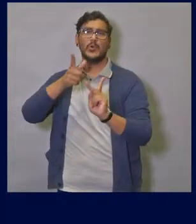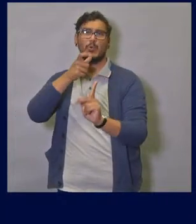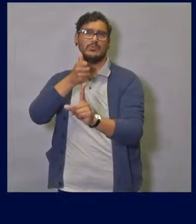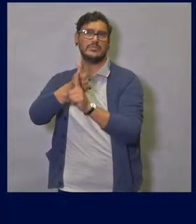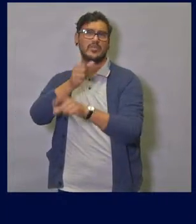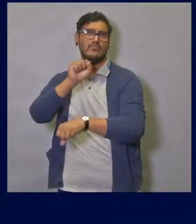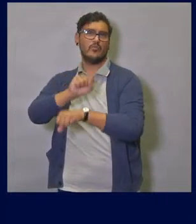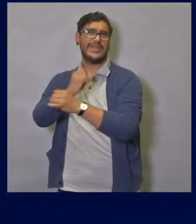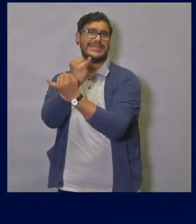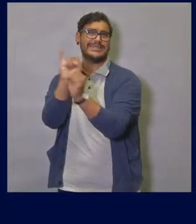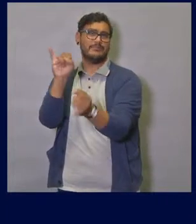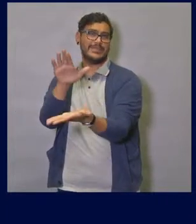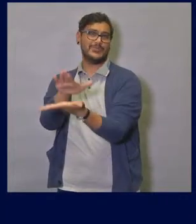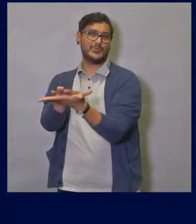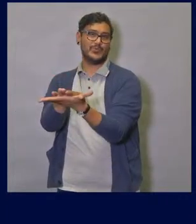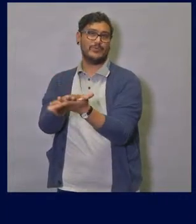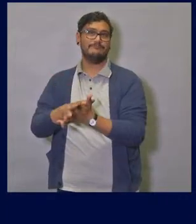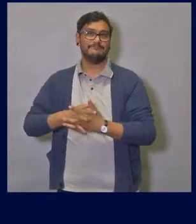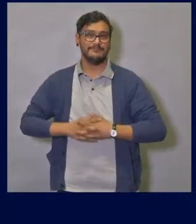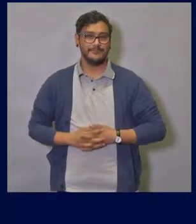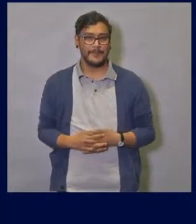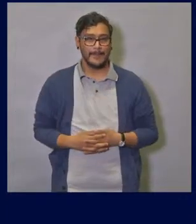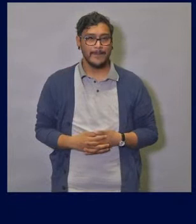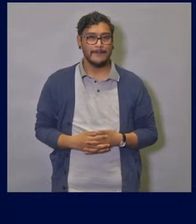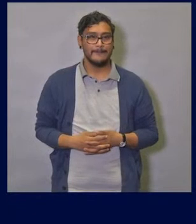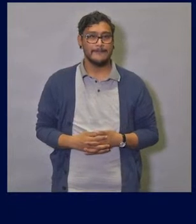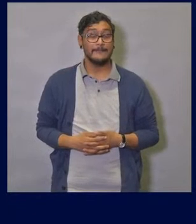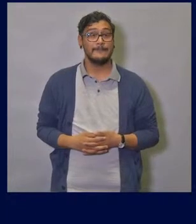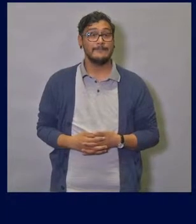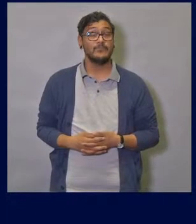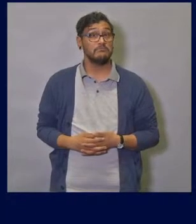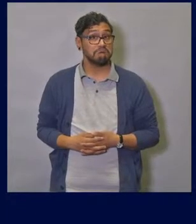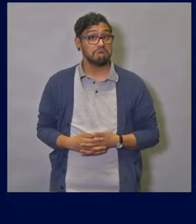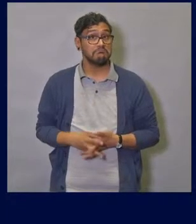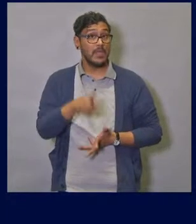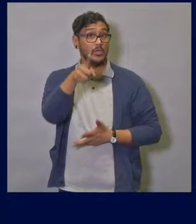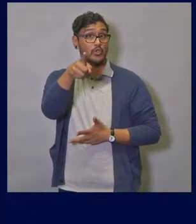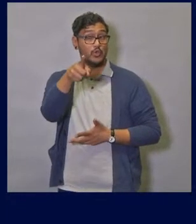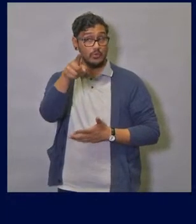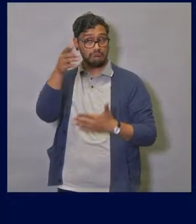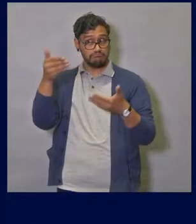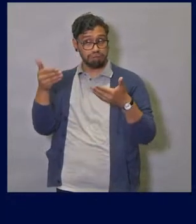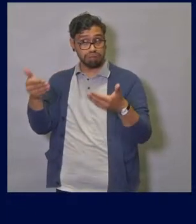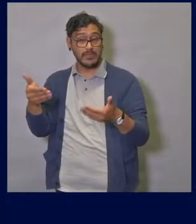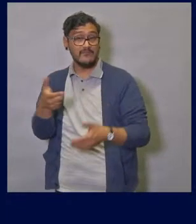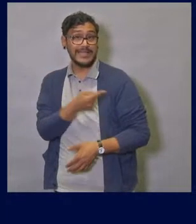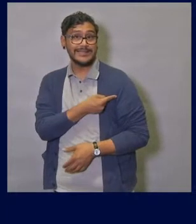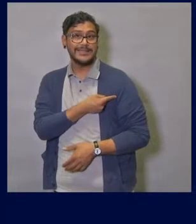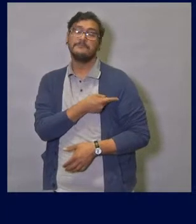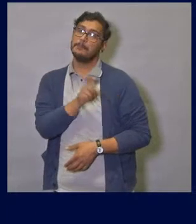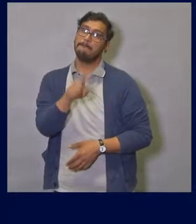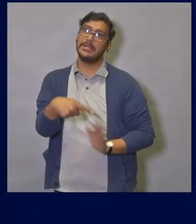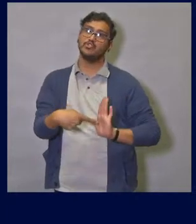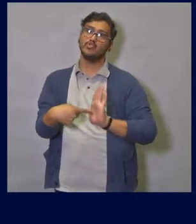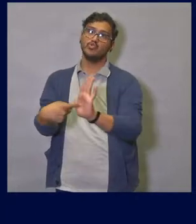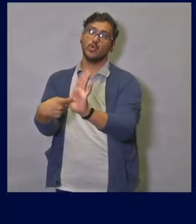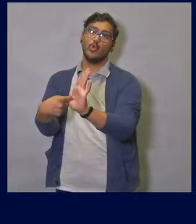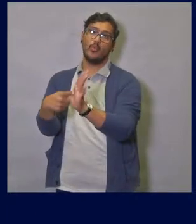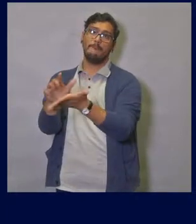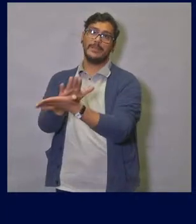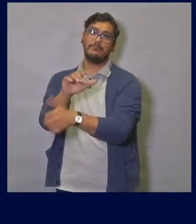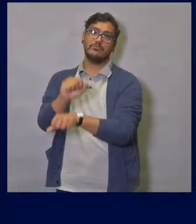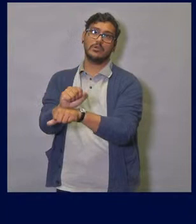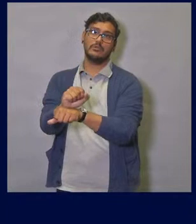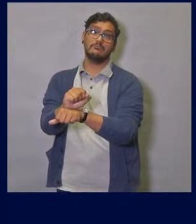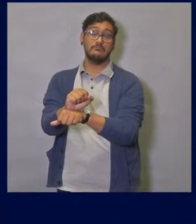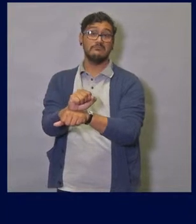independent schools. Next slide. When you go to get your vaccine, you will need to show documentation. And this does include a